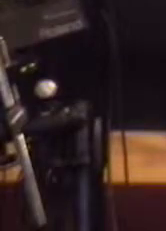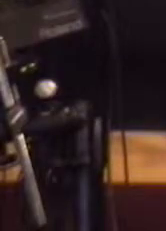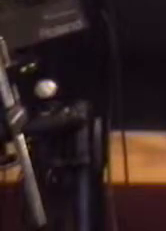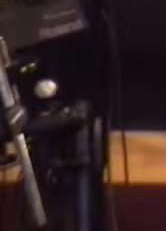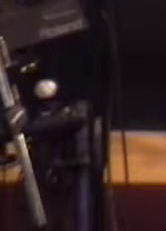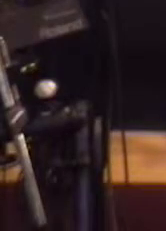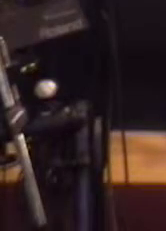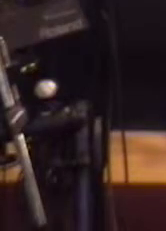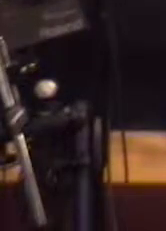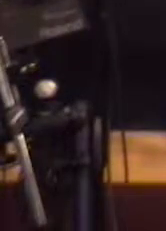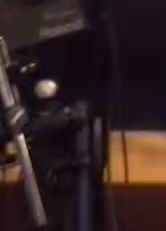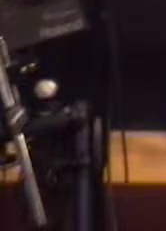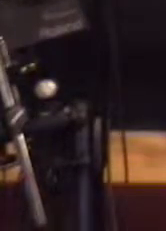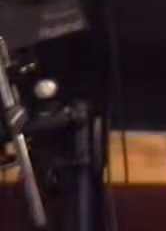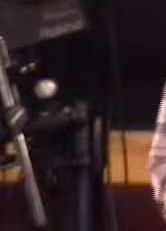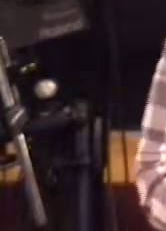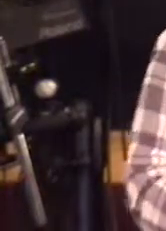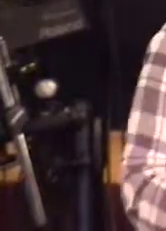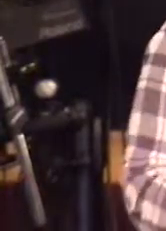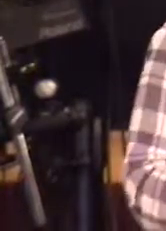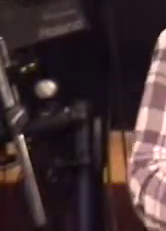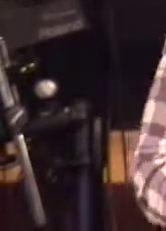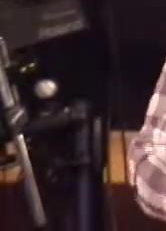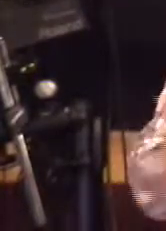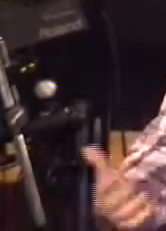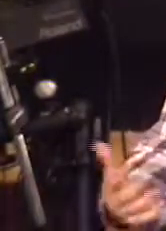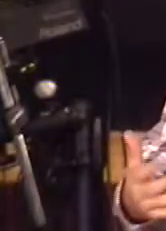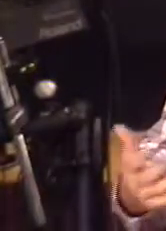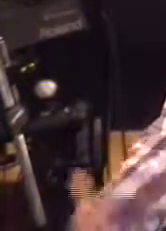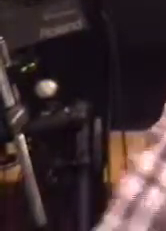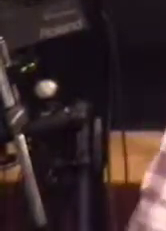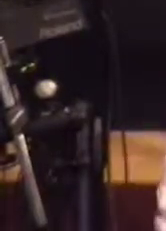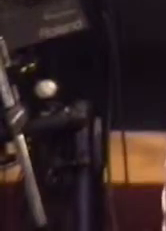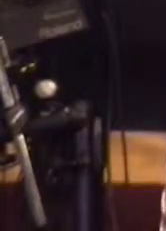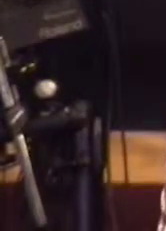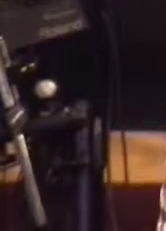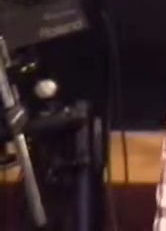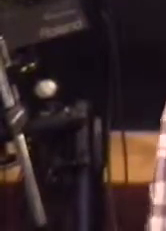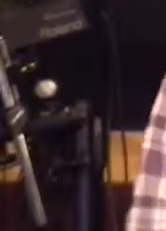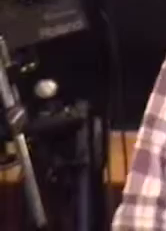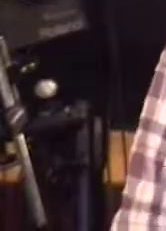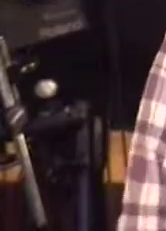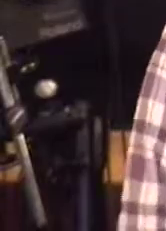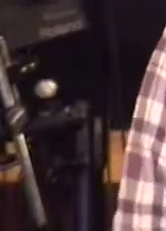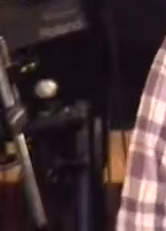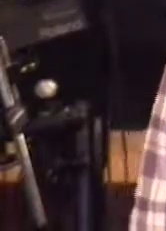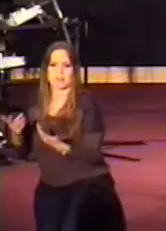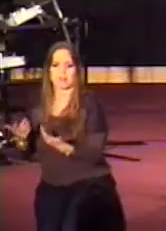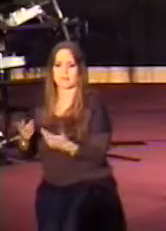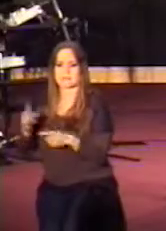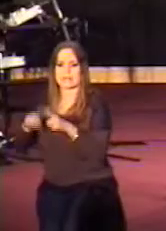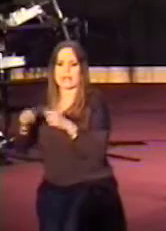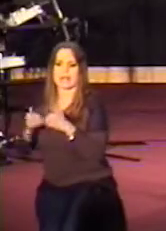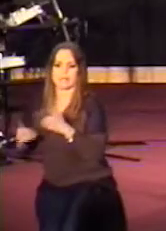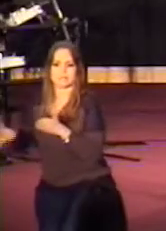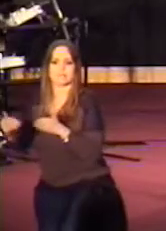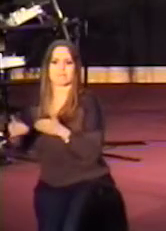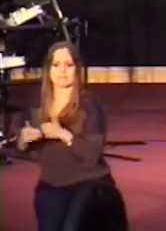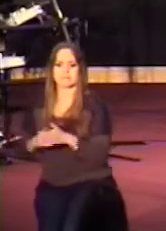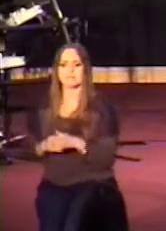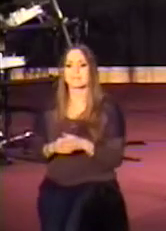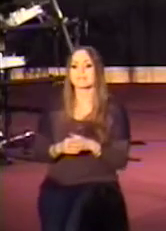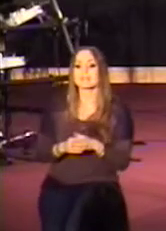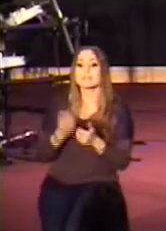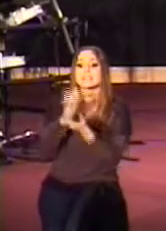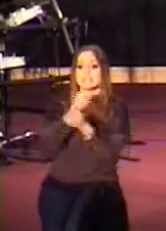immobile. Remembering your mistakes gives you humility when you witness and minister to other people. Look, I have messed up too. We are saved by God's